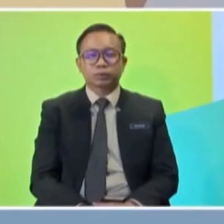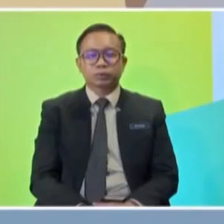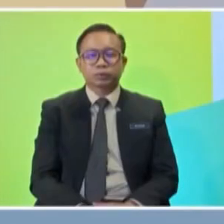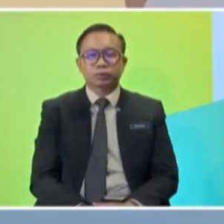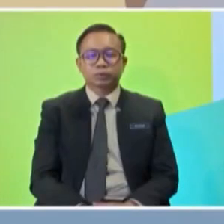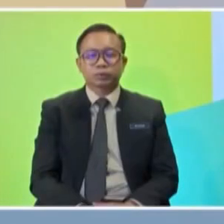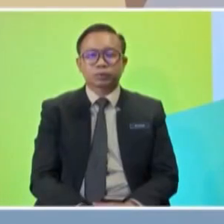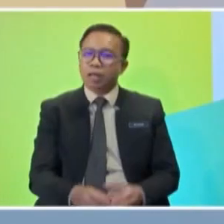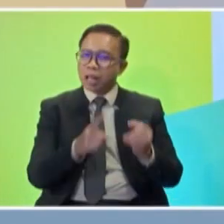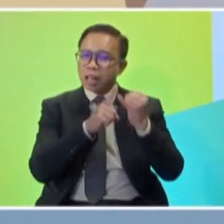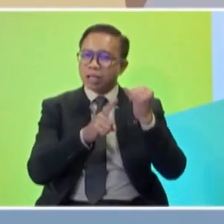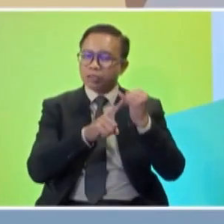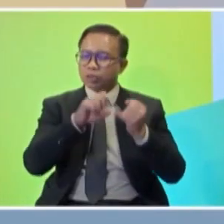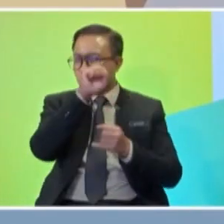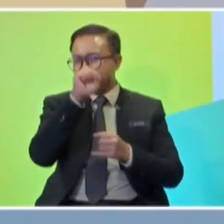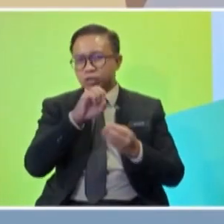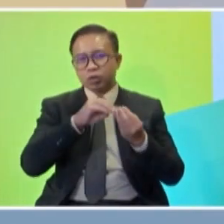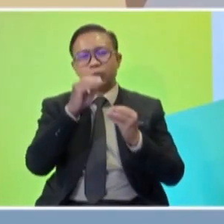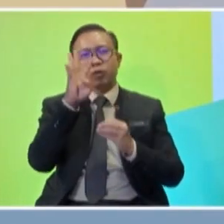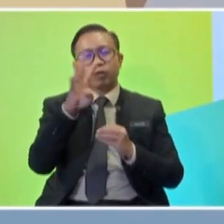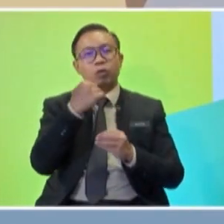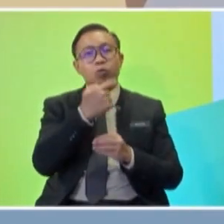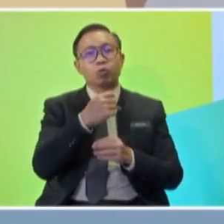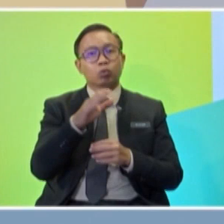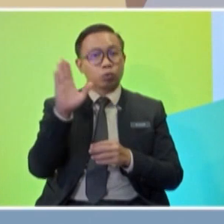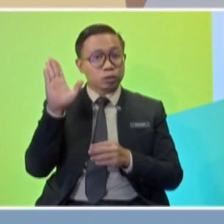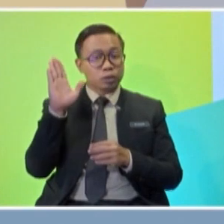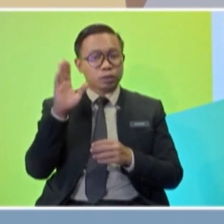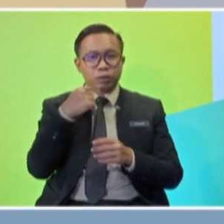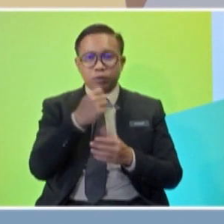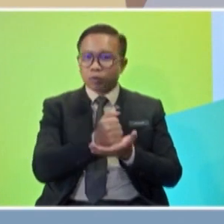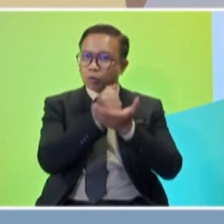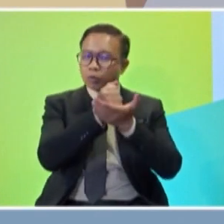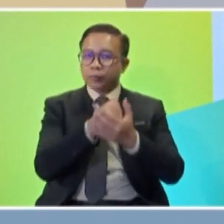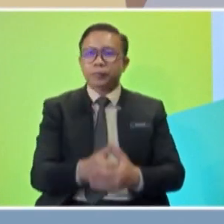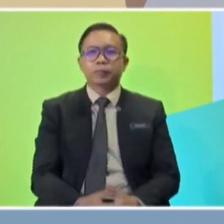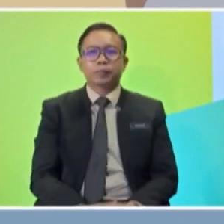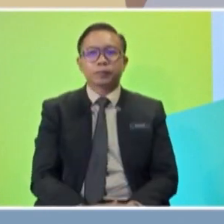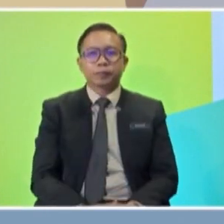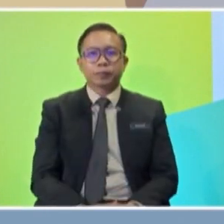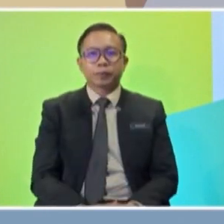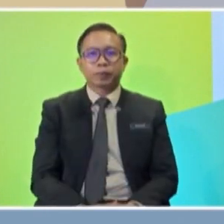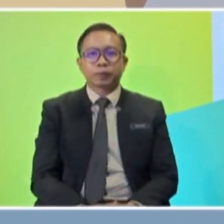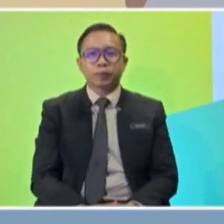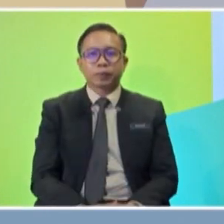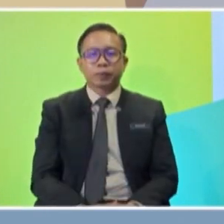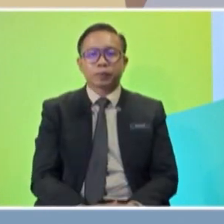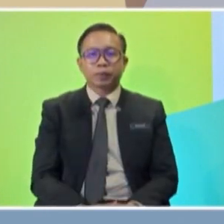the last but not least, question number 4. Who can help me on question number 4? Yes, Arisha.